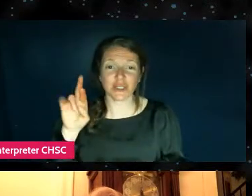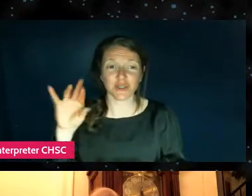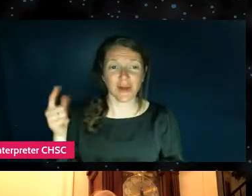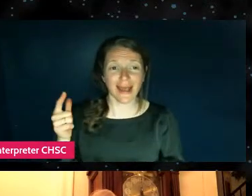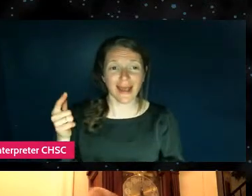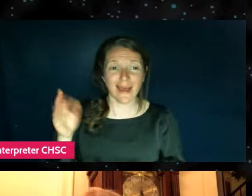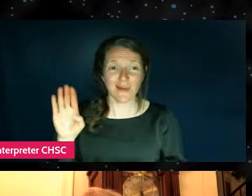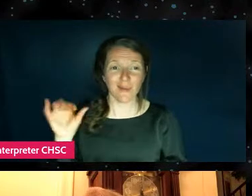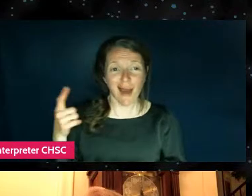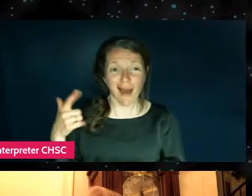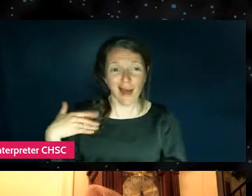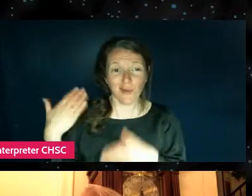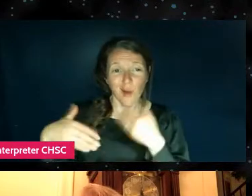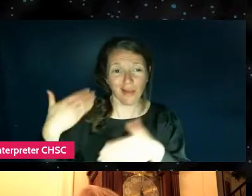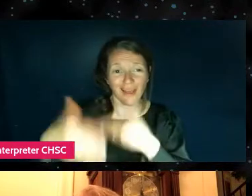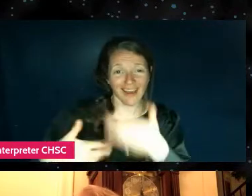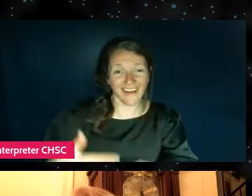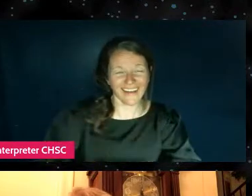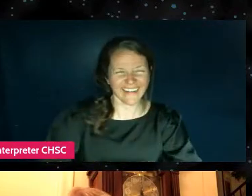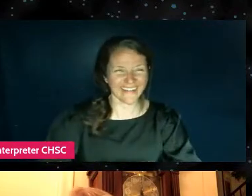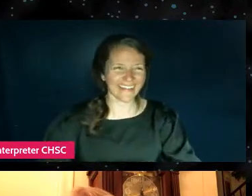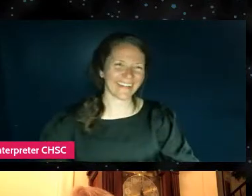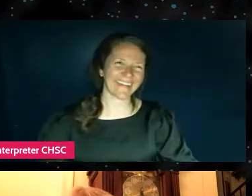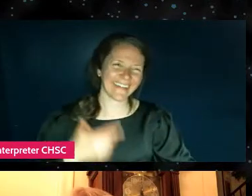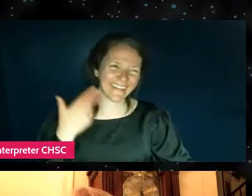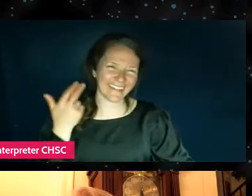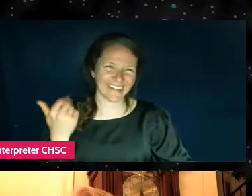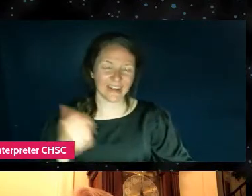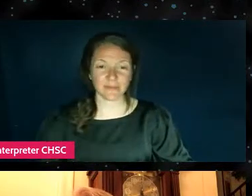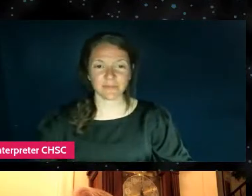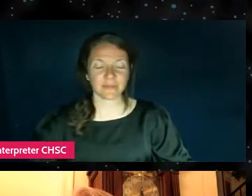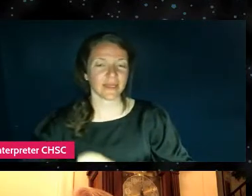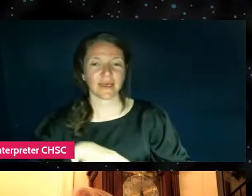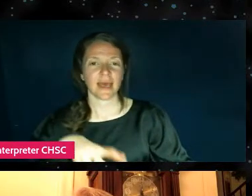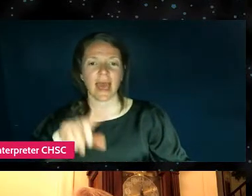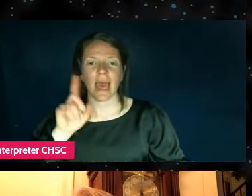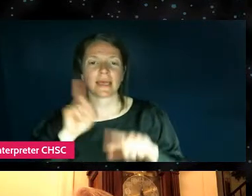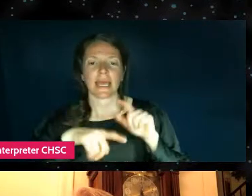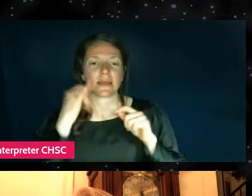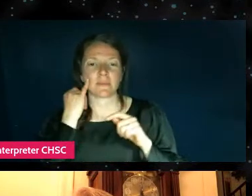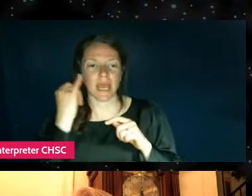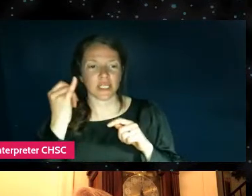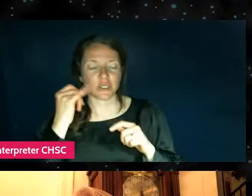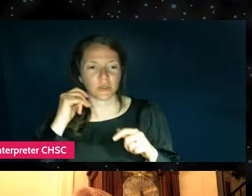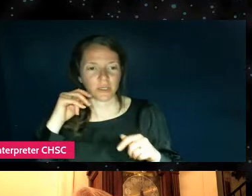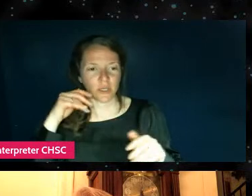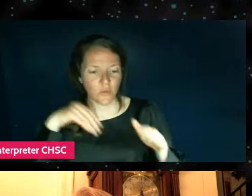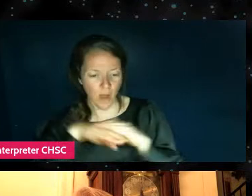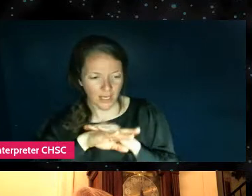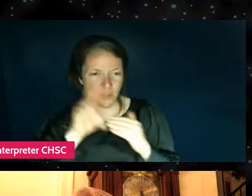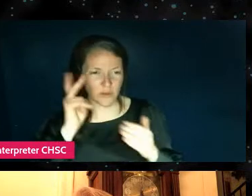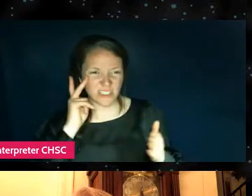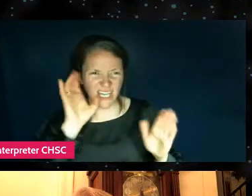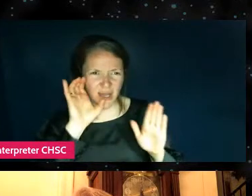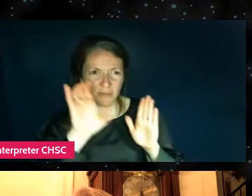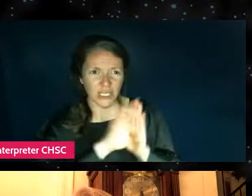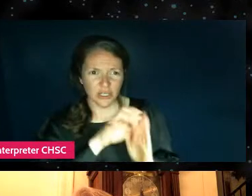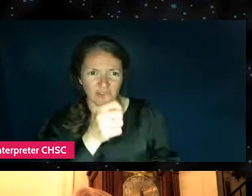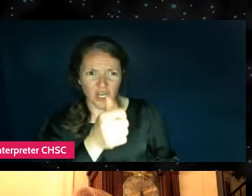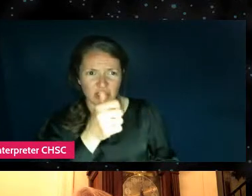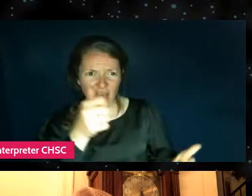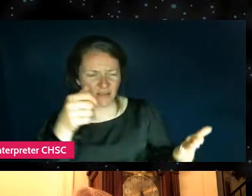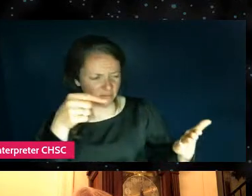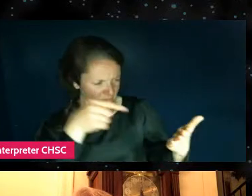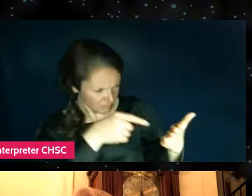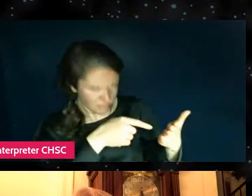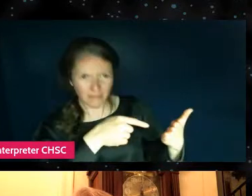The drag ball rolling. Yes. God, I can't even imagine how surreal it must be to see photos of yourself from back in the day where you're like,